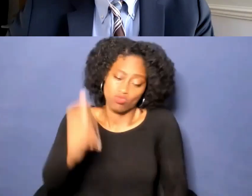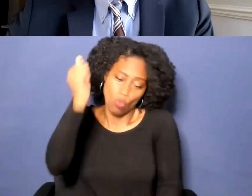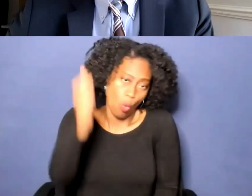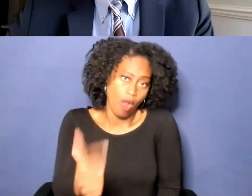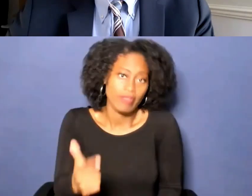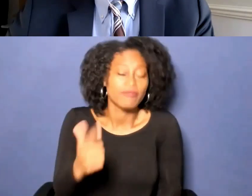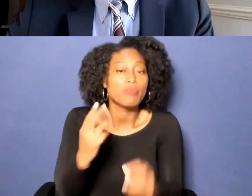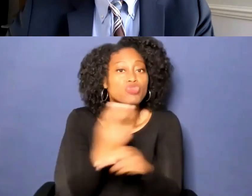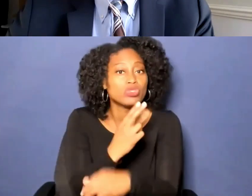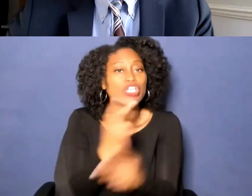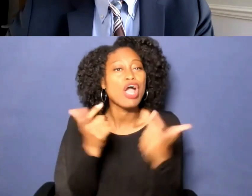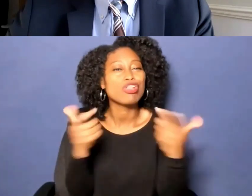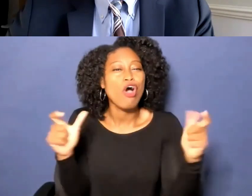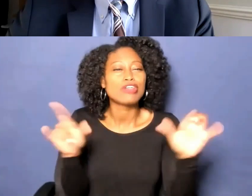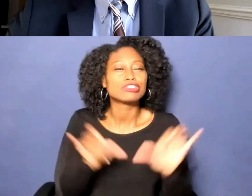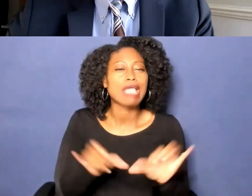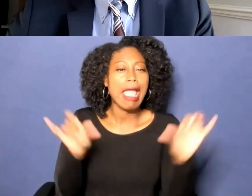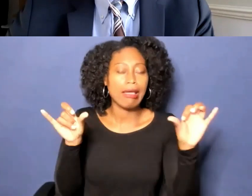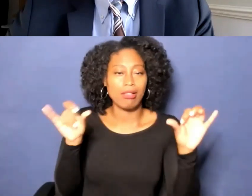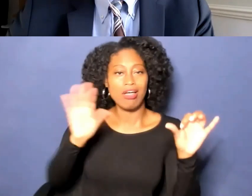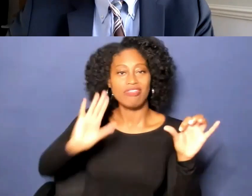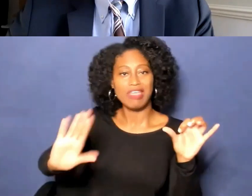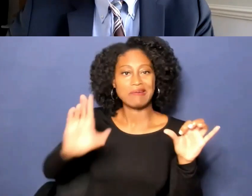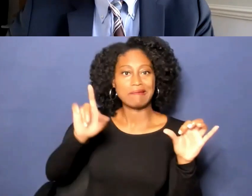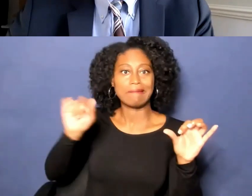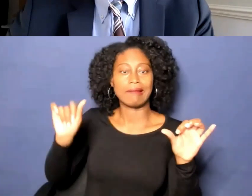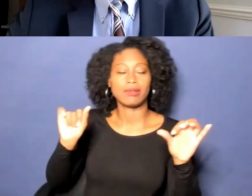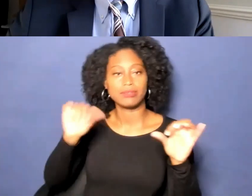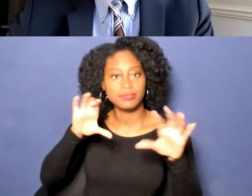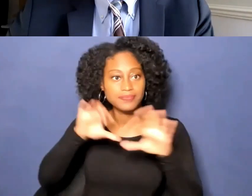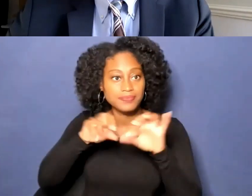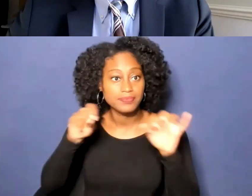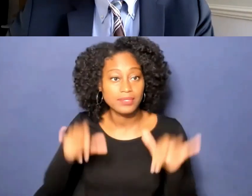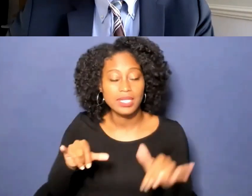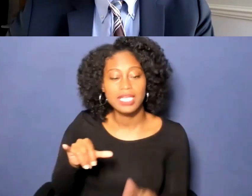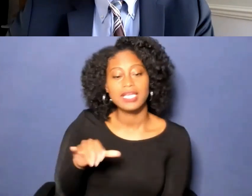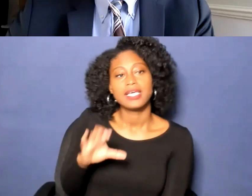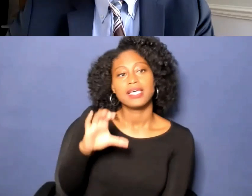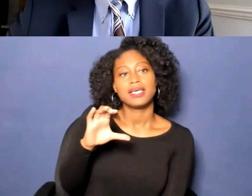systems. So CETA that we made reference to, this